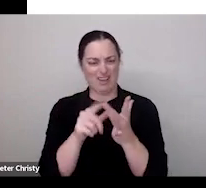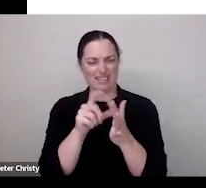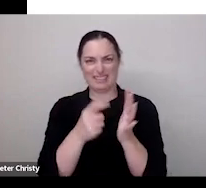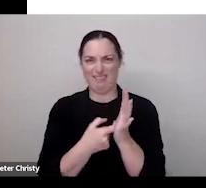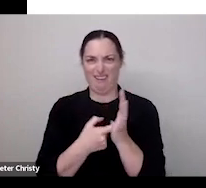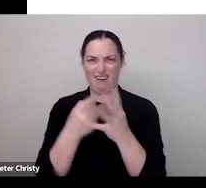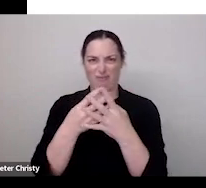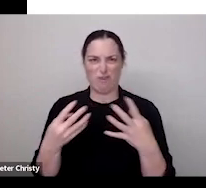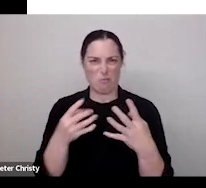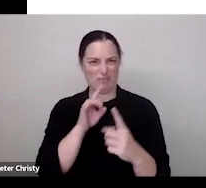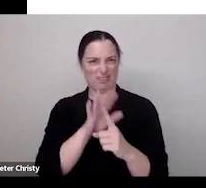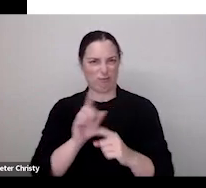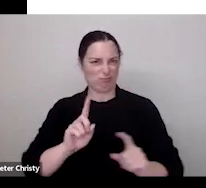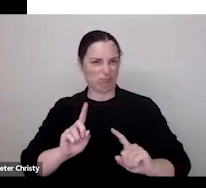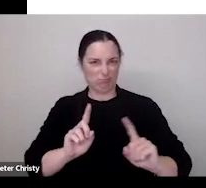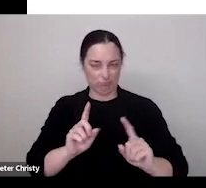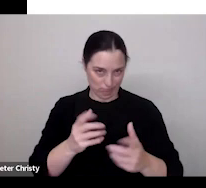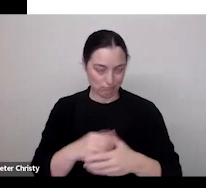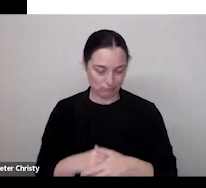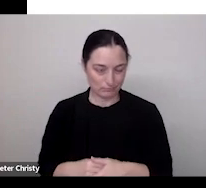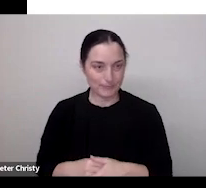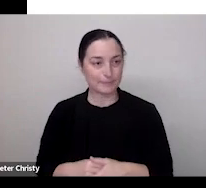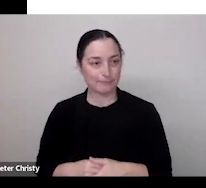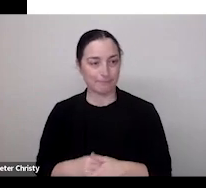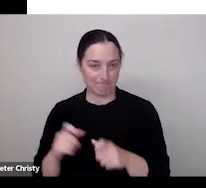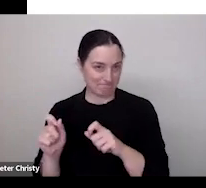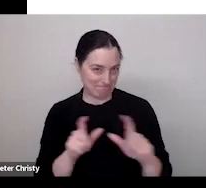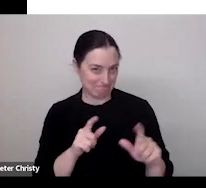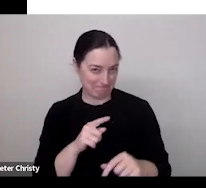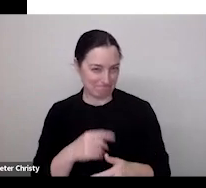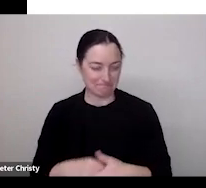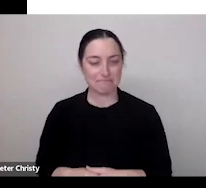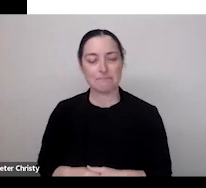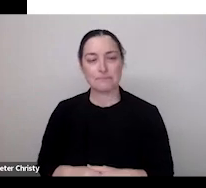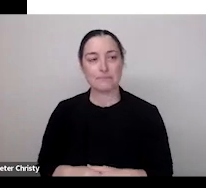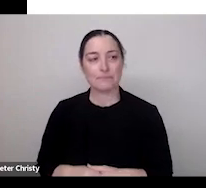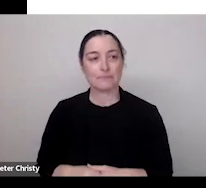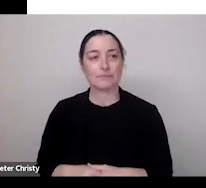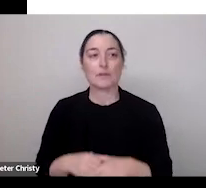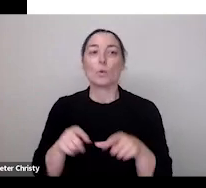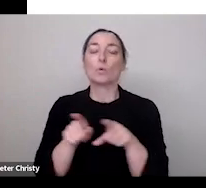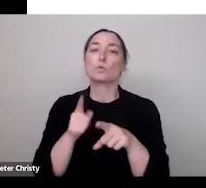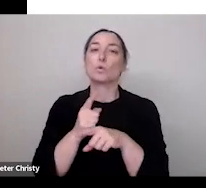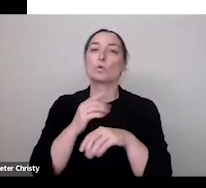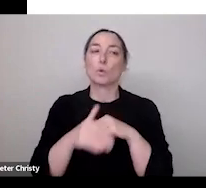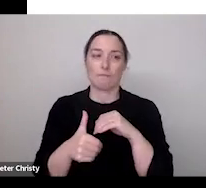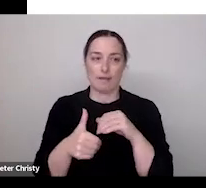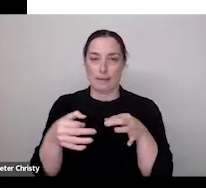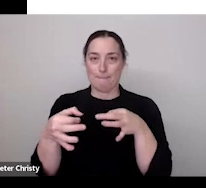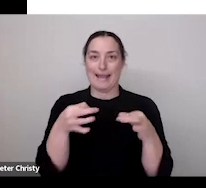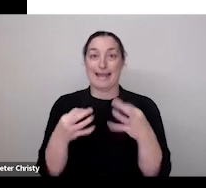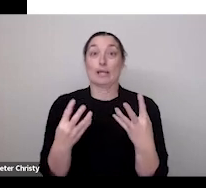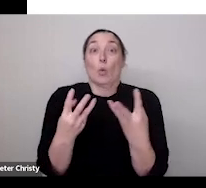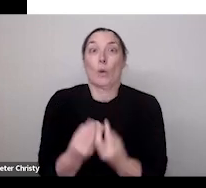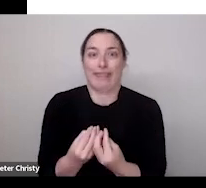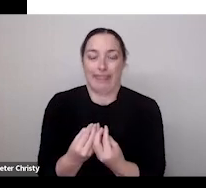and how does it actually operate. Next slide, please. Part 3 also talks a lot about what planning with